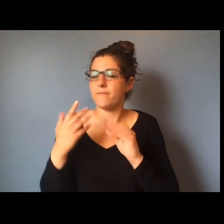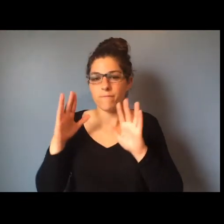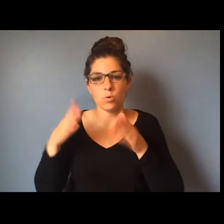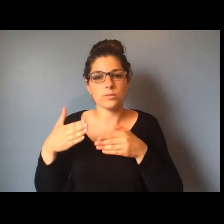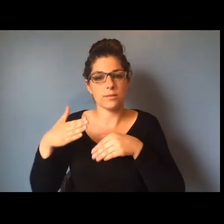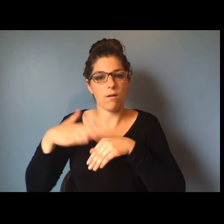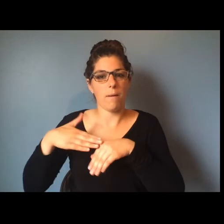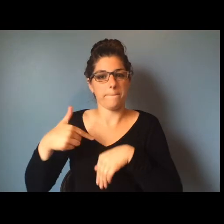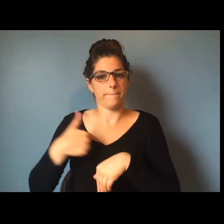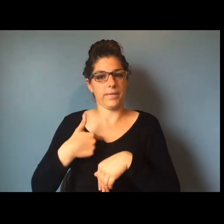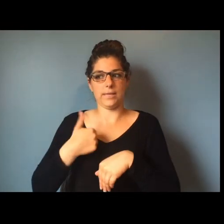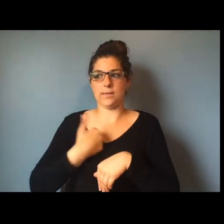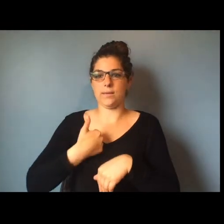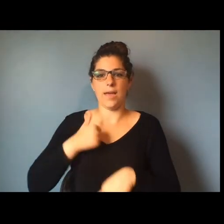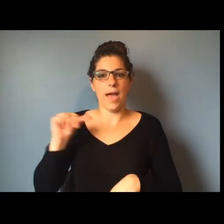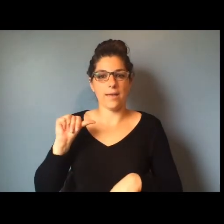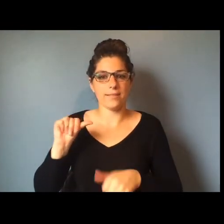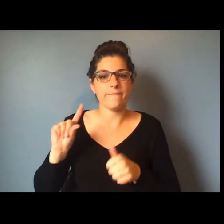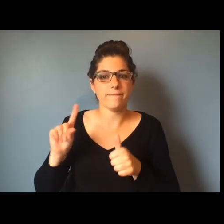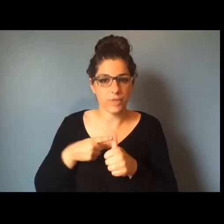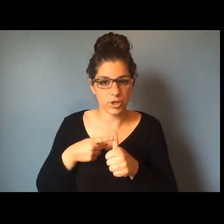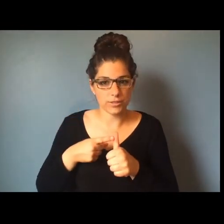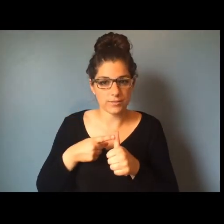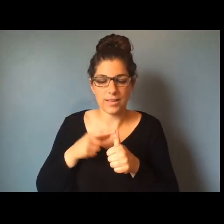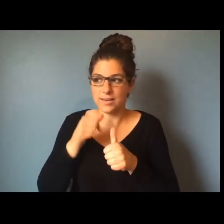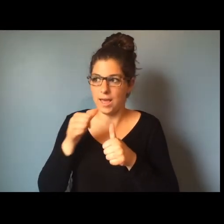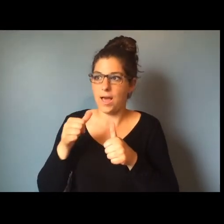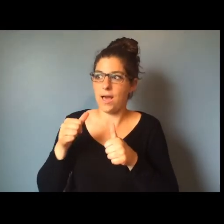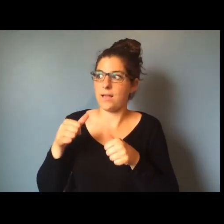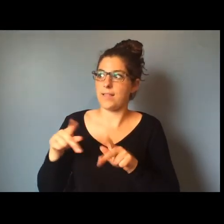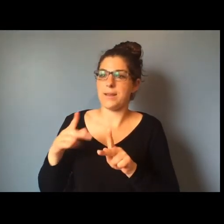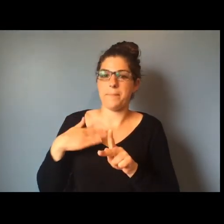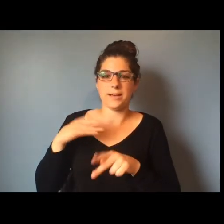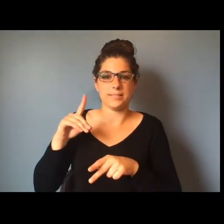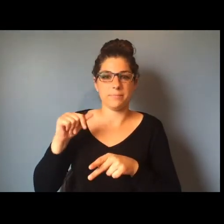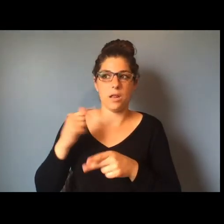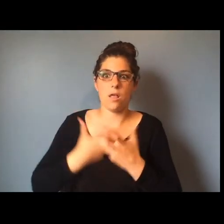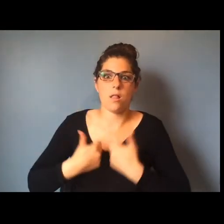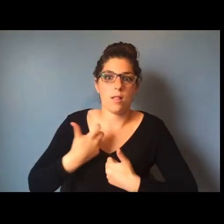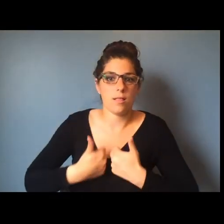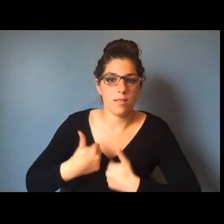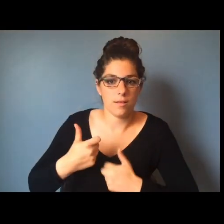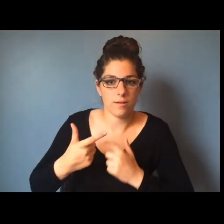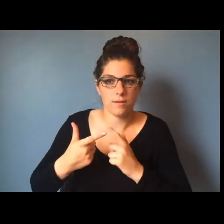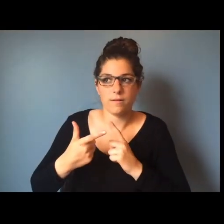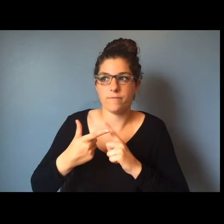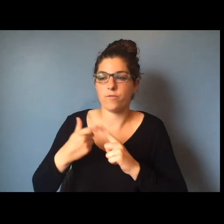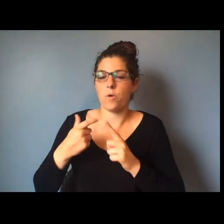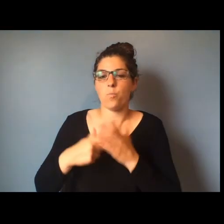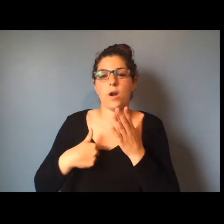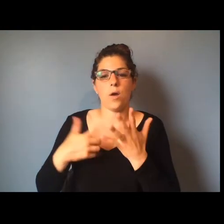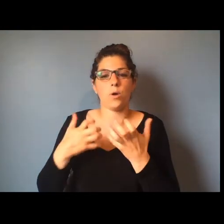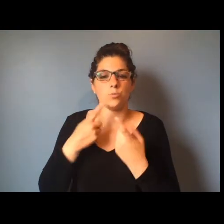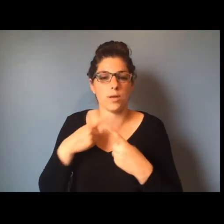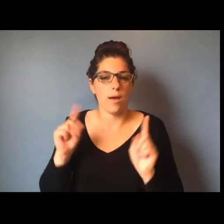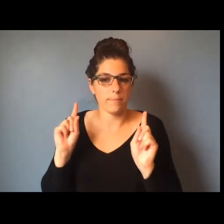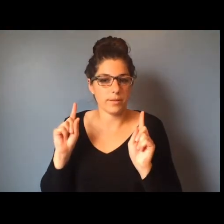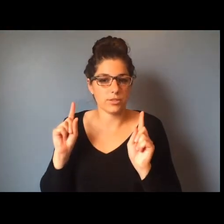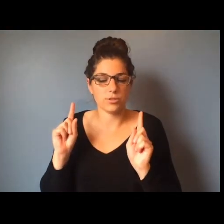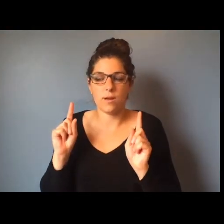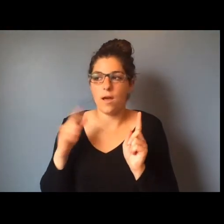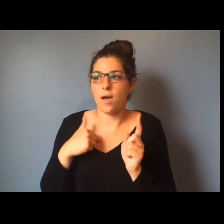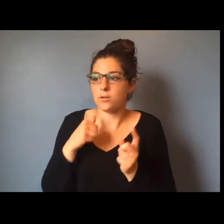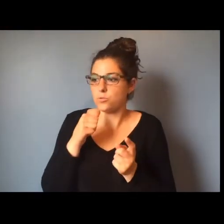focusing on me being an athlete first and not letting my disability hold me back from the things that I want to accomplish. I